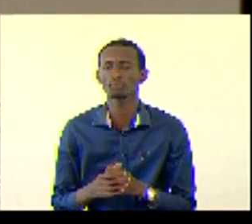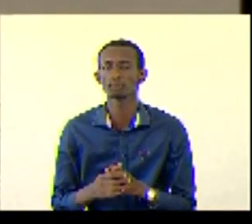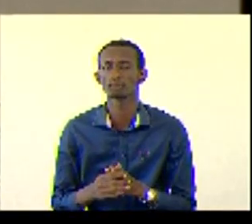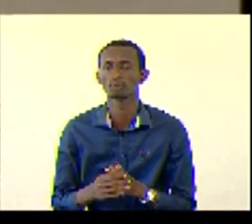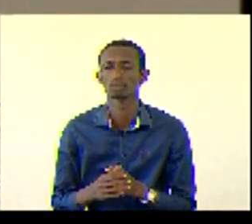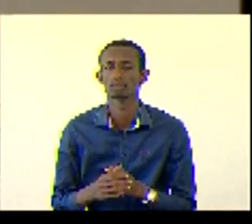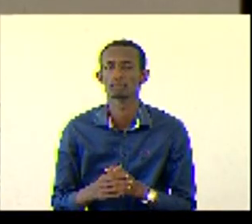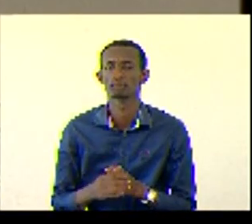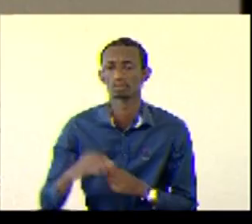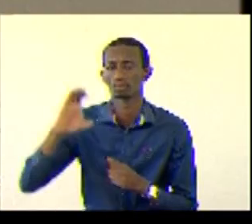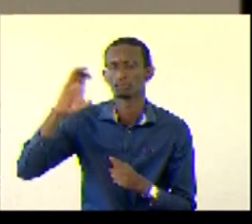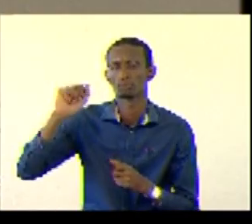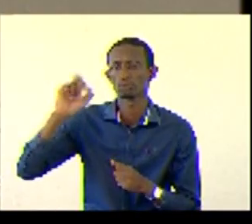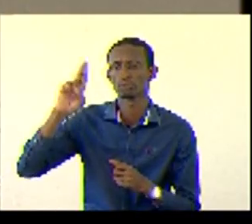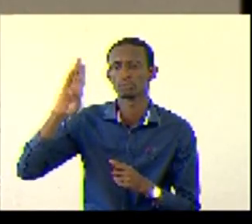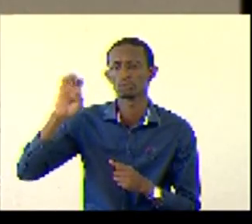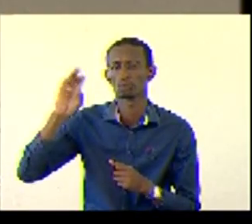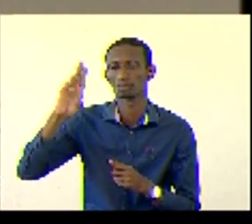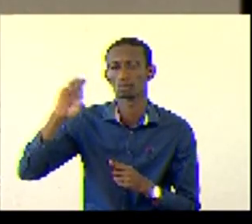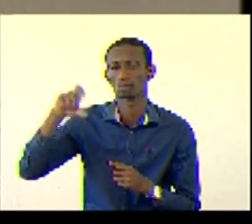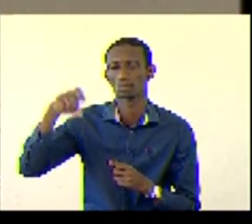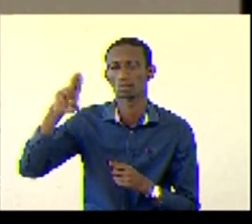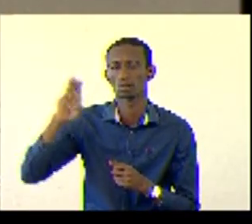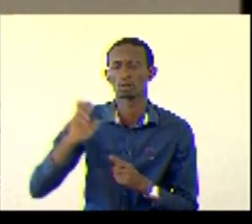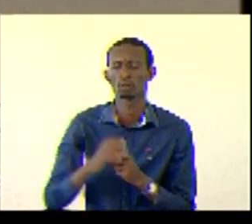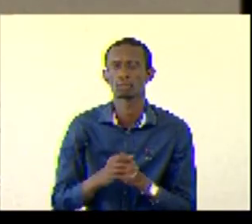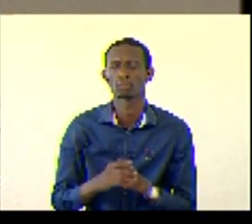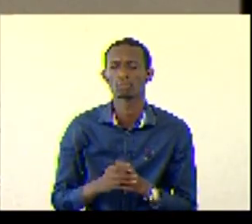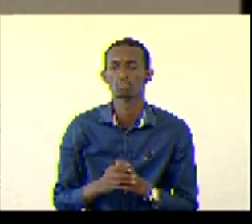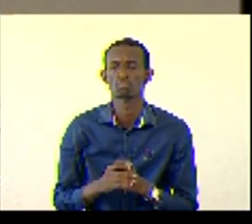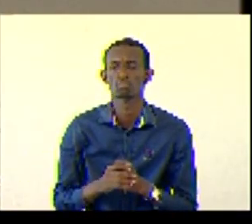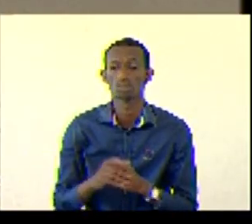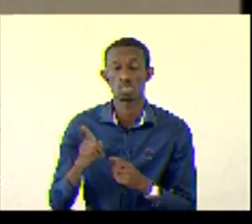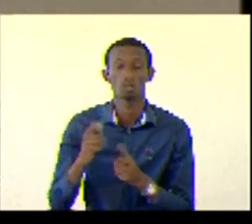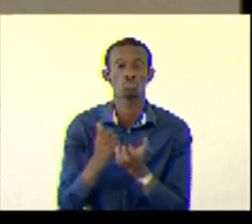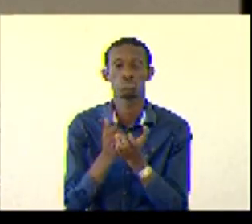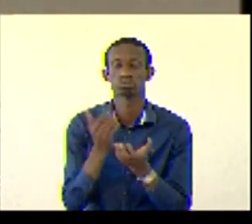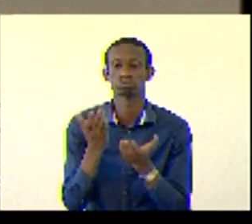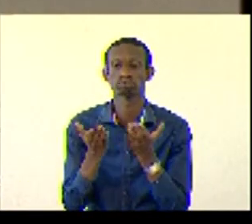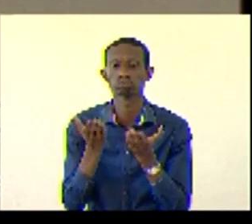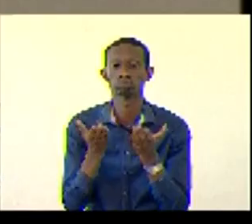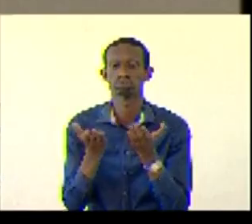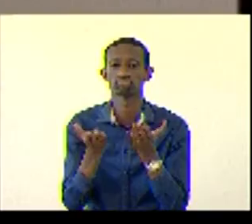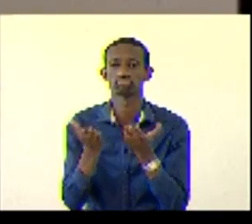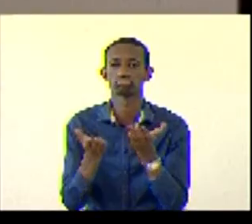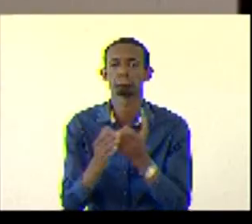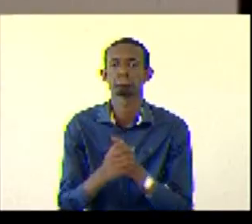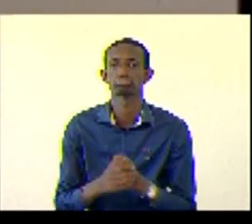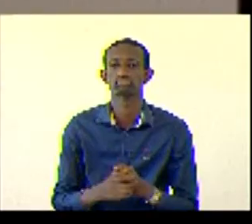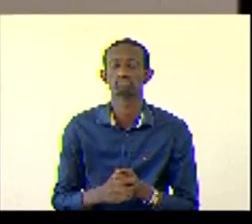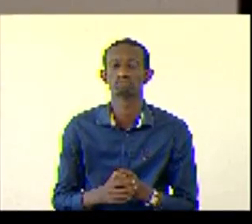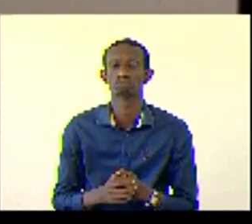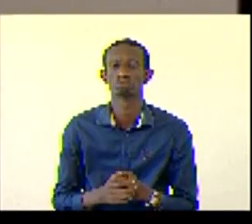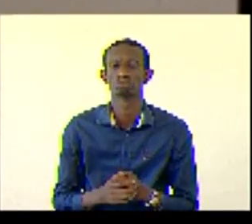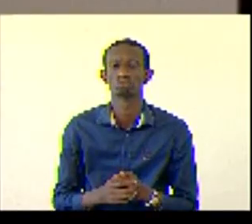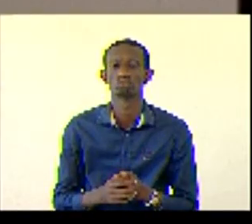have to connect this one to a calibrated cylinder, measuring cylinder. This is a measuring cylinder over